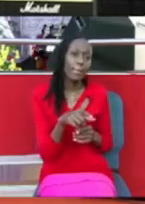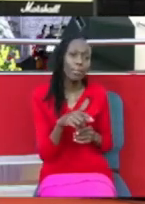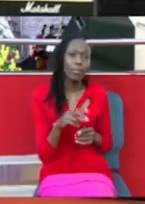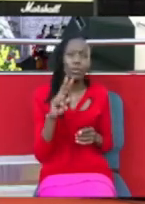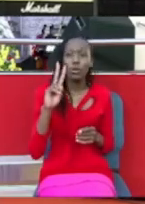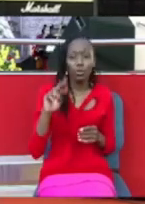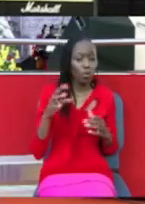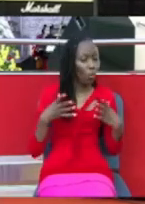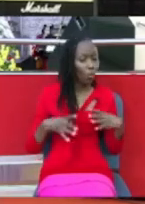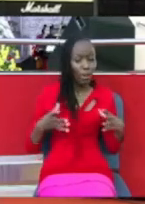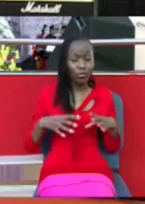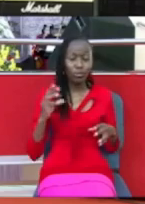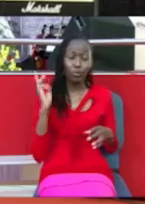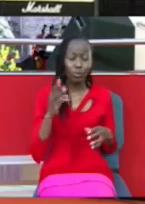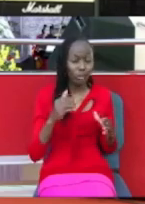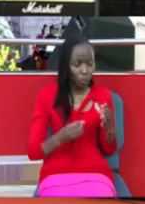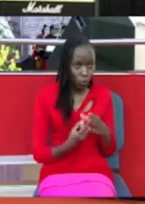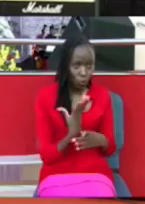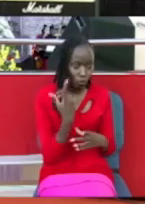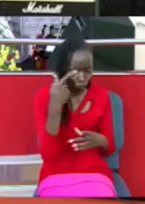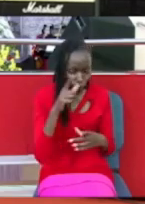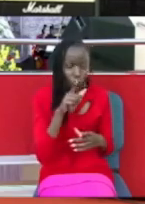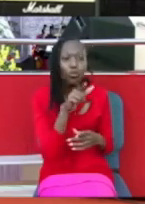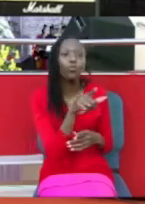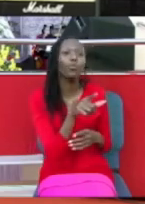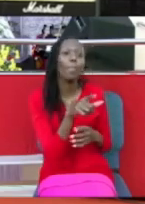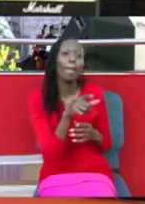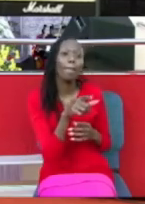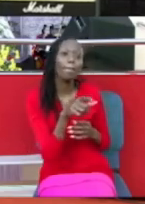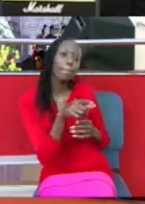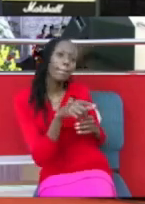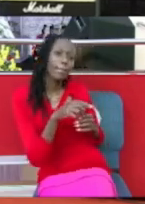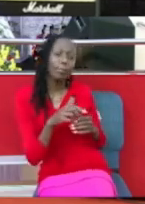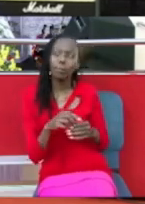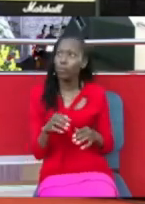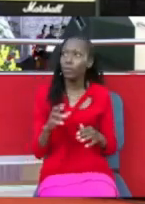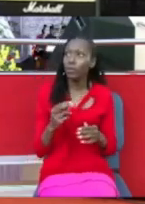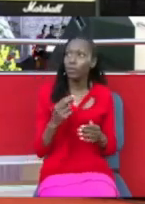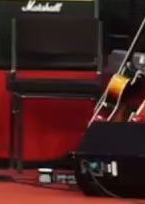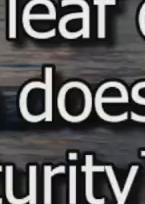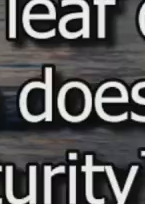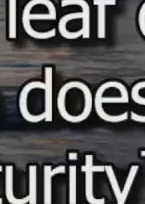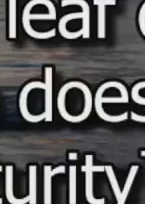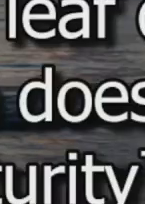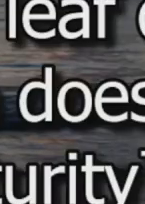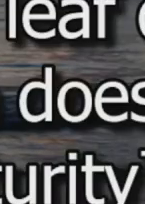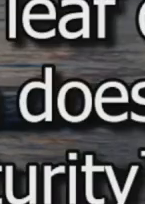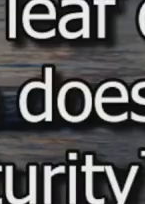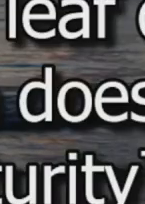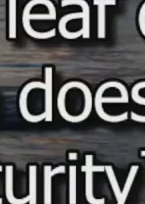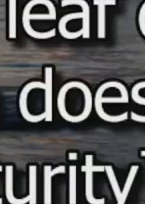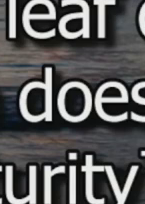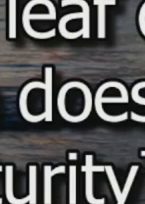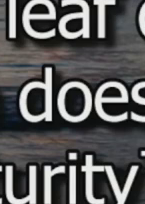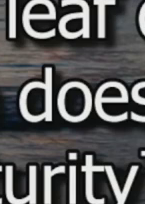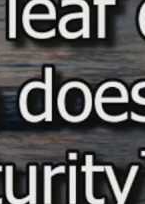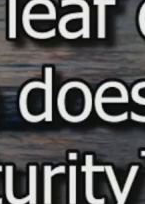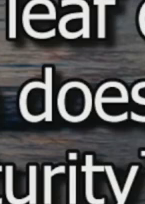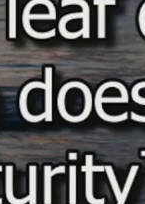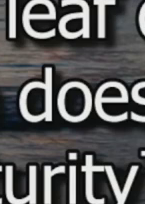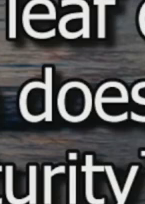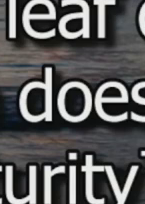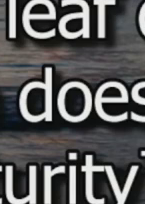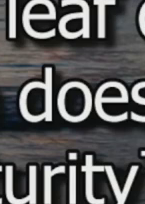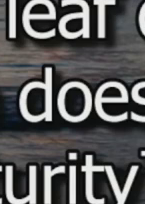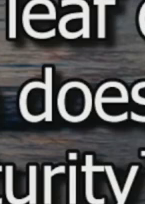Nobody will ever grow for you. Hakuna atakaye kuwa. Verse 3. Psalms chapter 1 verse 3. Mstari wa 3. Let's go